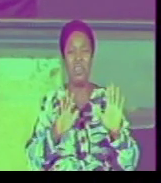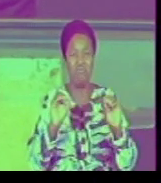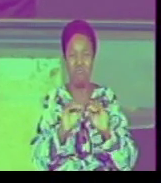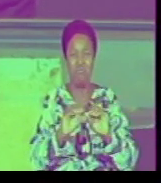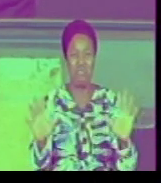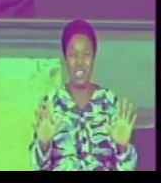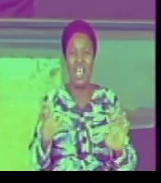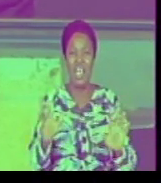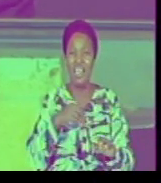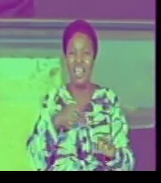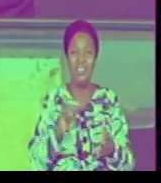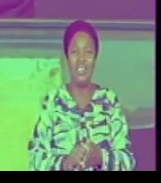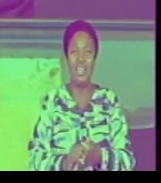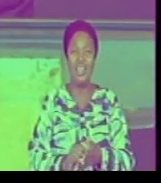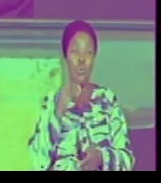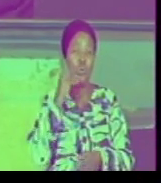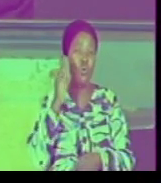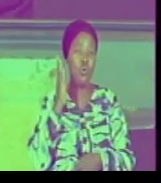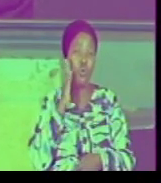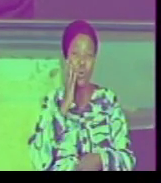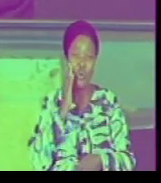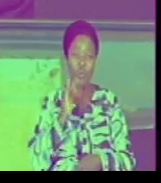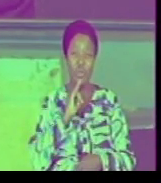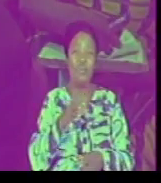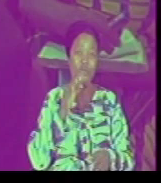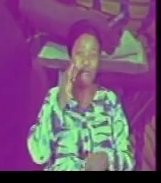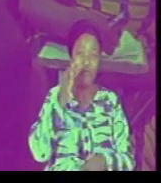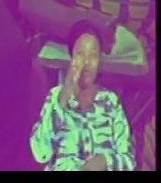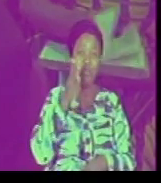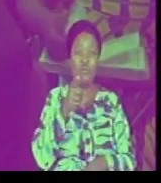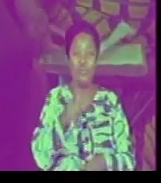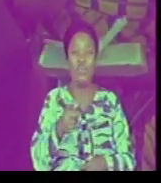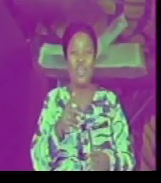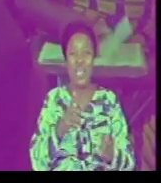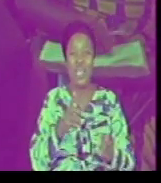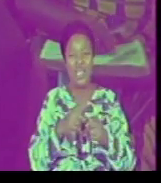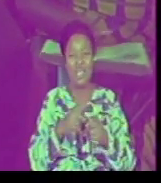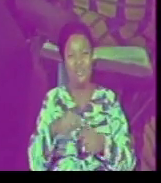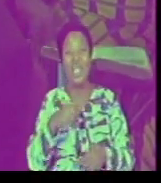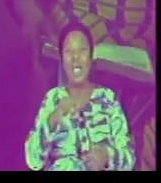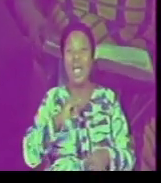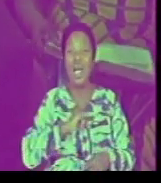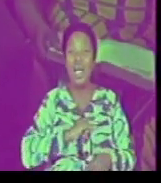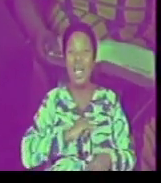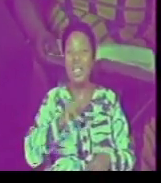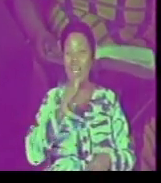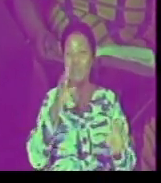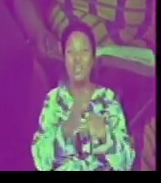in front of you, and you say, I am getting there.